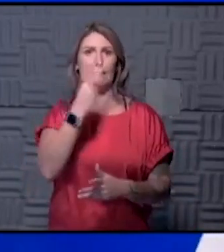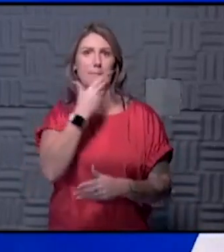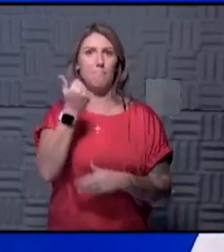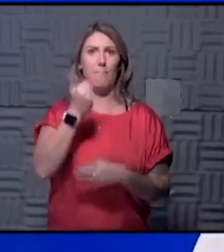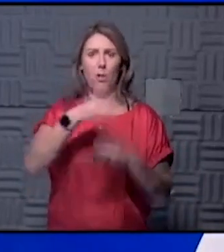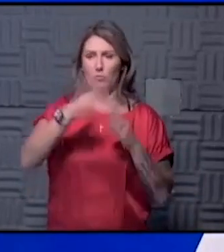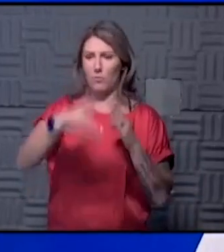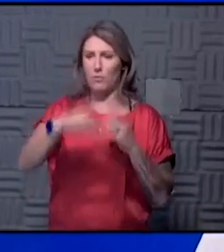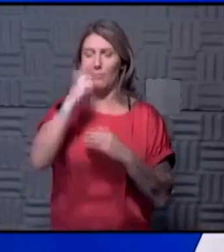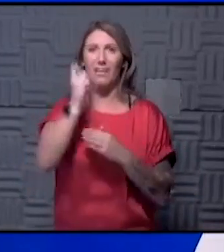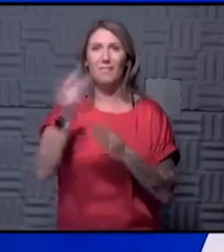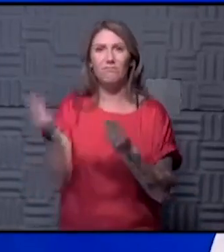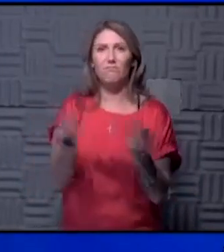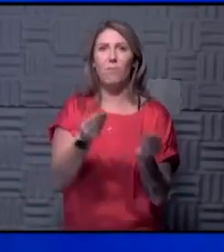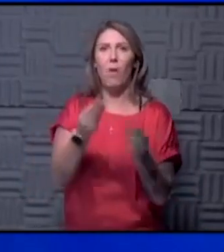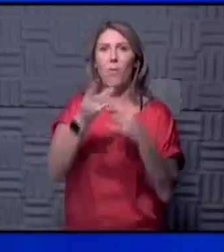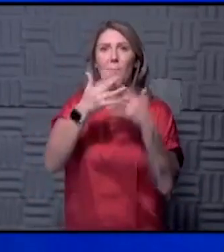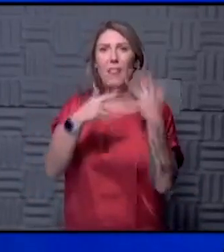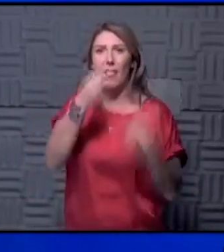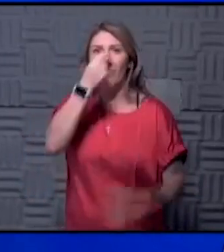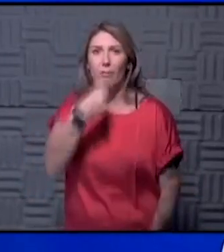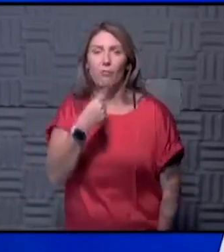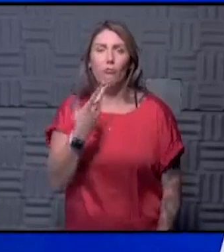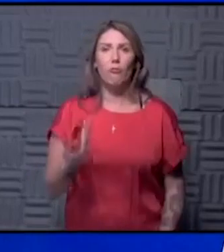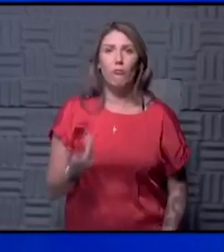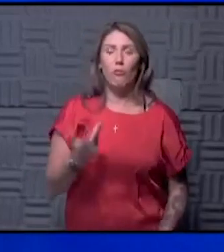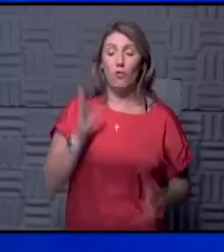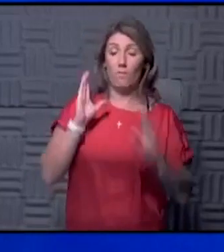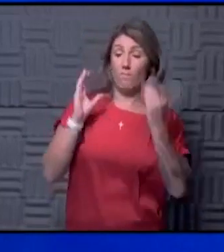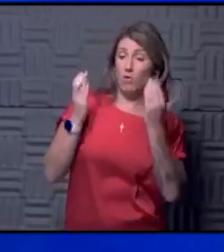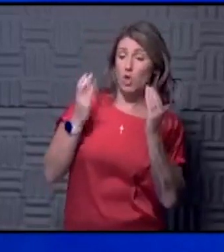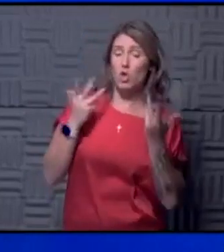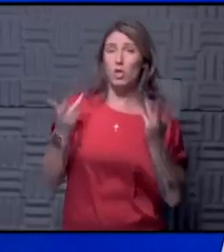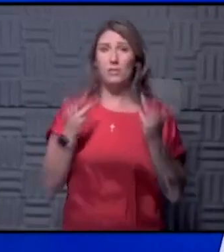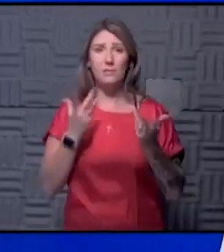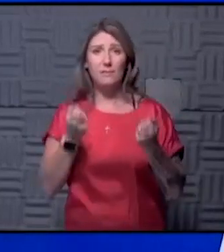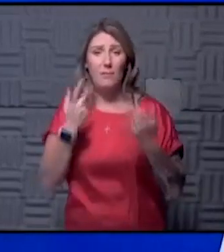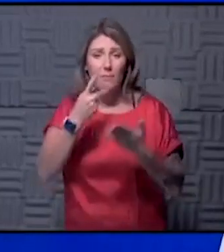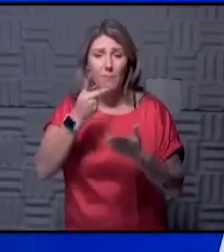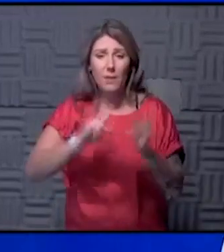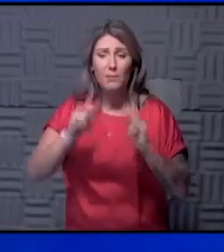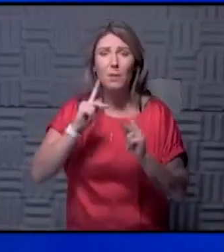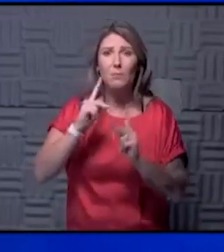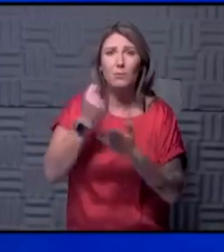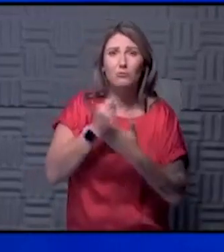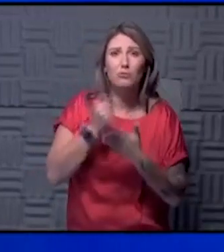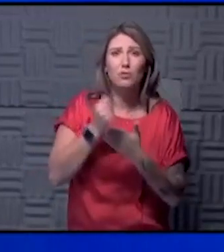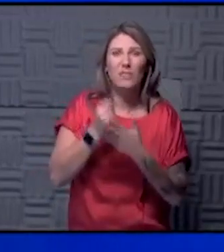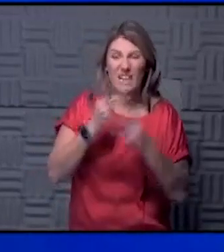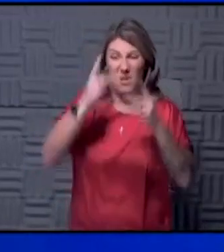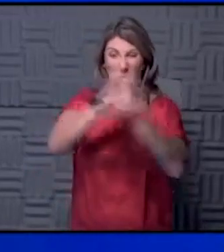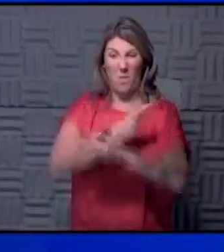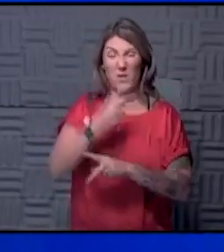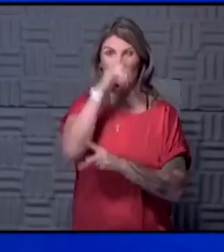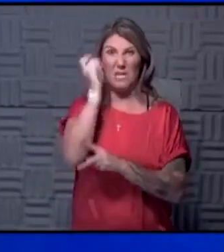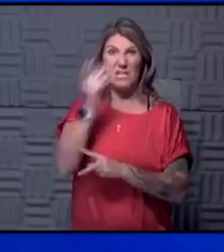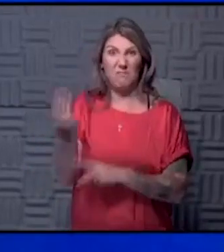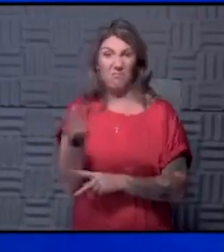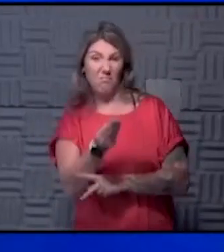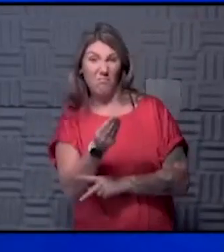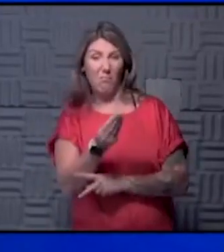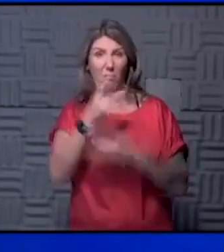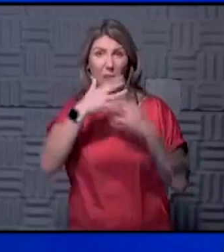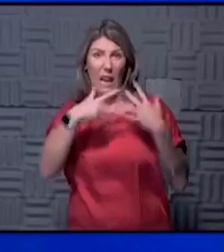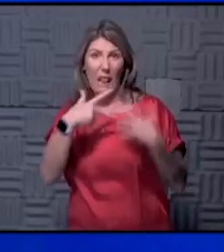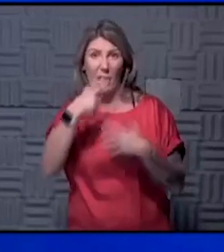because we gave you a blood thinner, versus how many people am I going to treat and see a worse outcome because I gave you blood thinner when you didn't